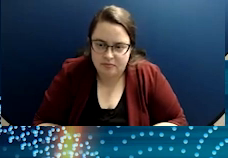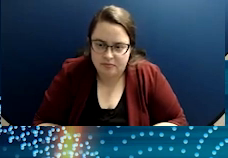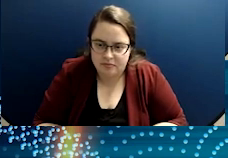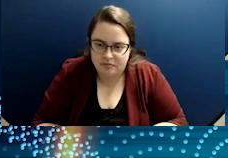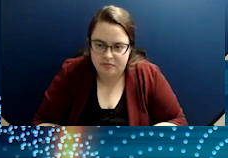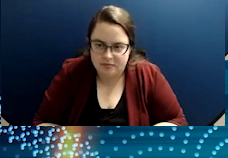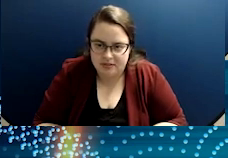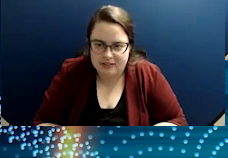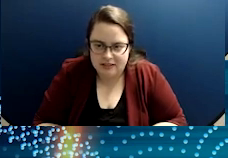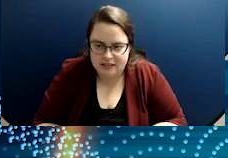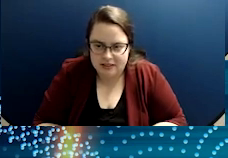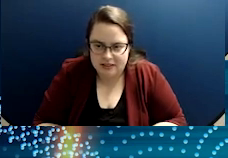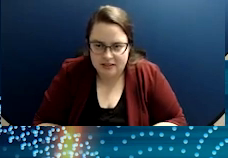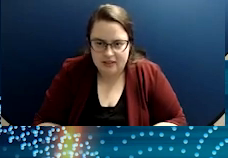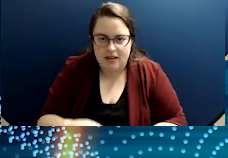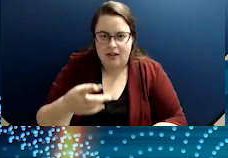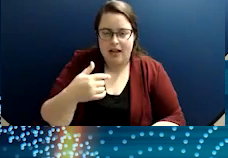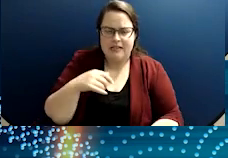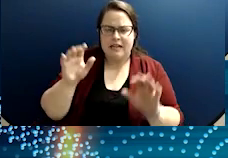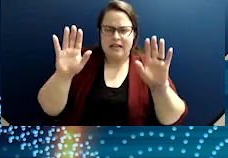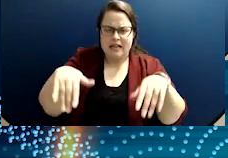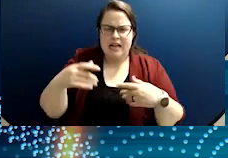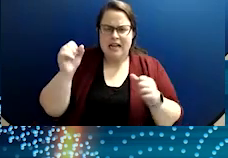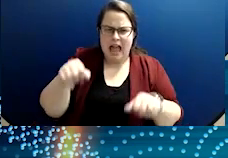Can we go 3 fingers if we have no idea?